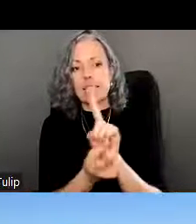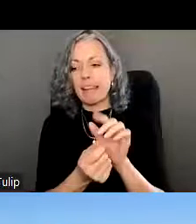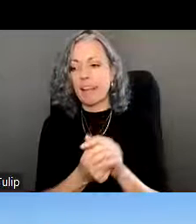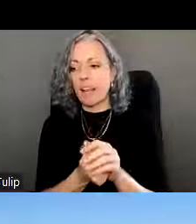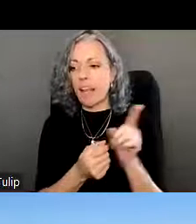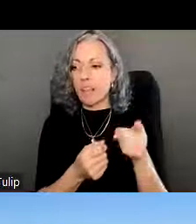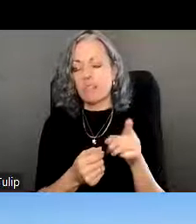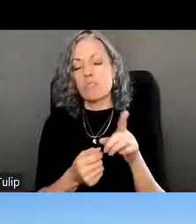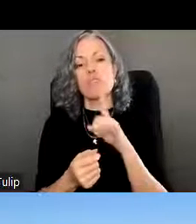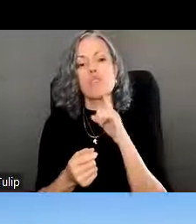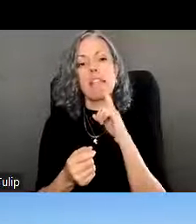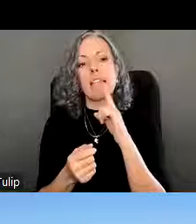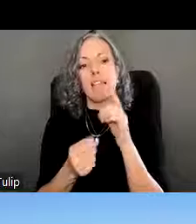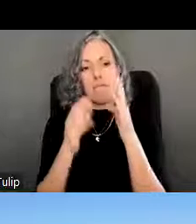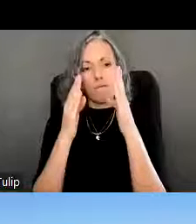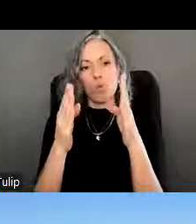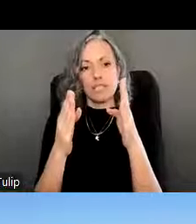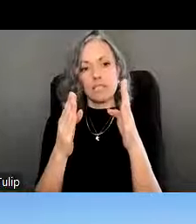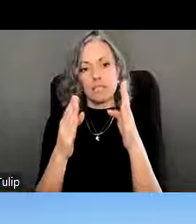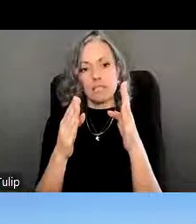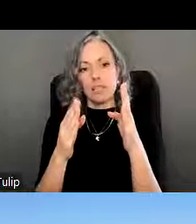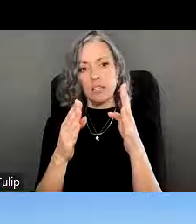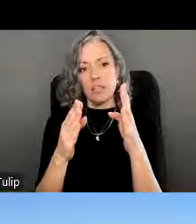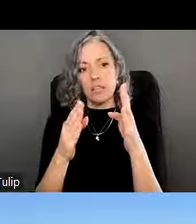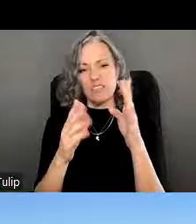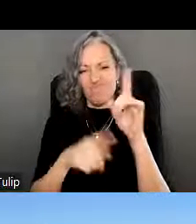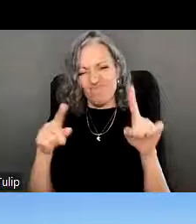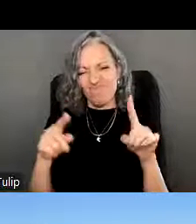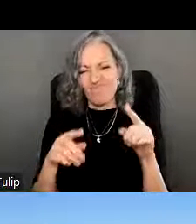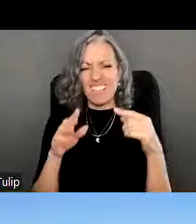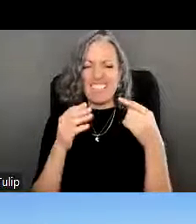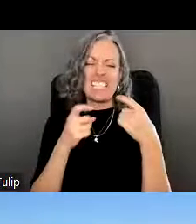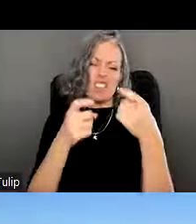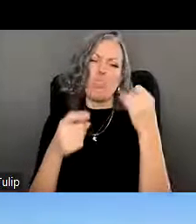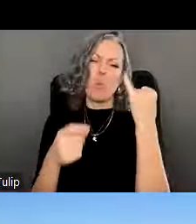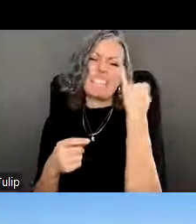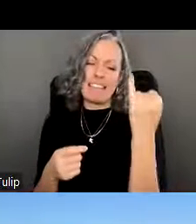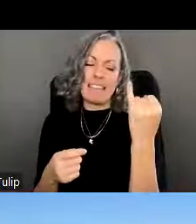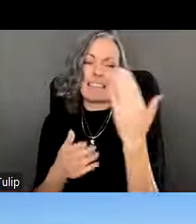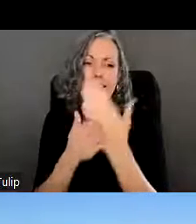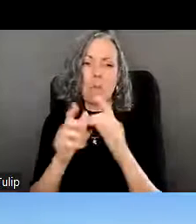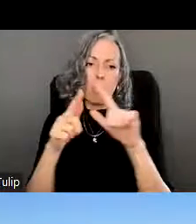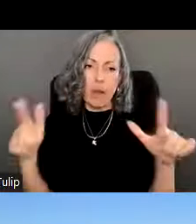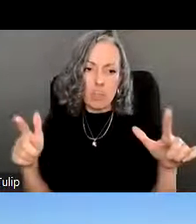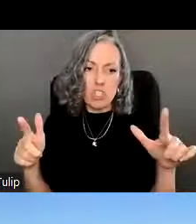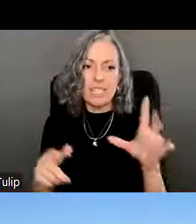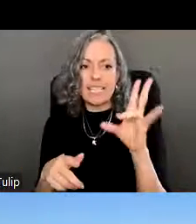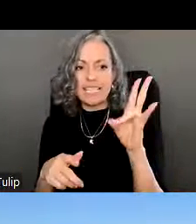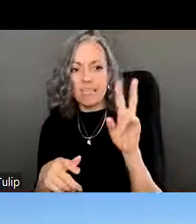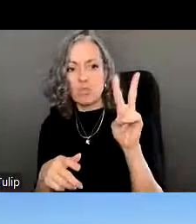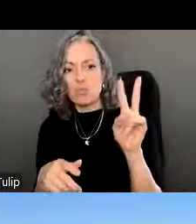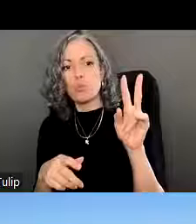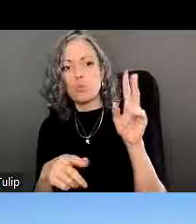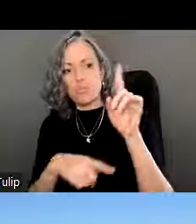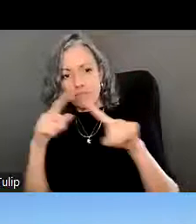moving target. This is sort of a pool of to give you an idea of some of the languages. 72 pieces